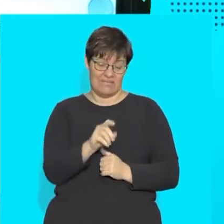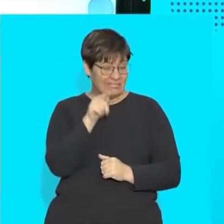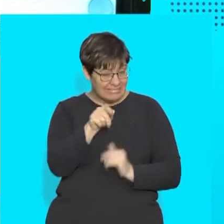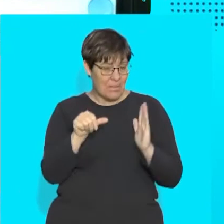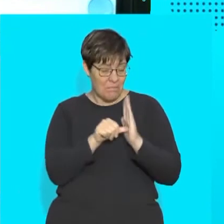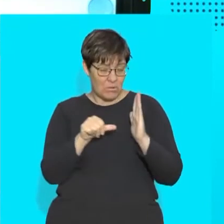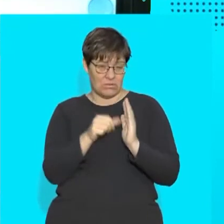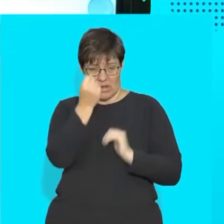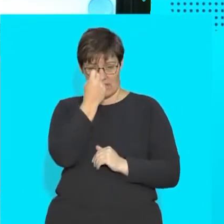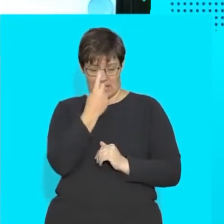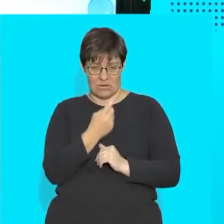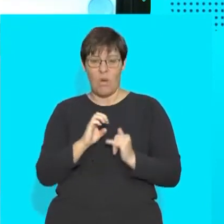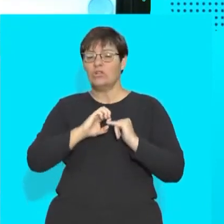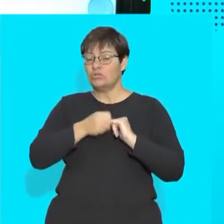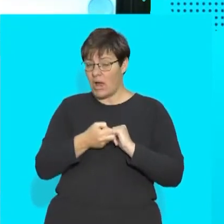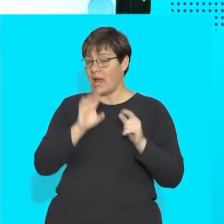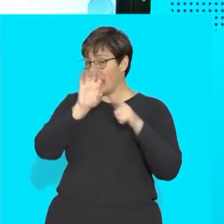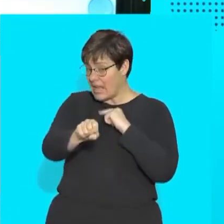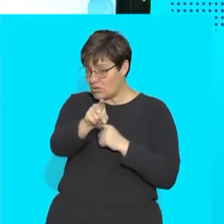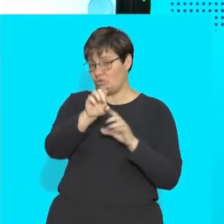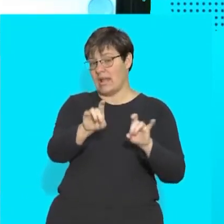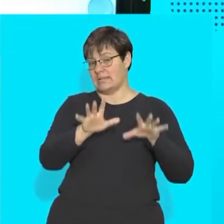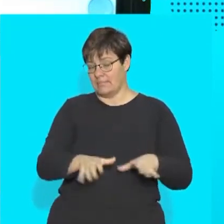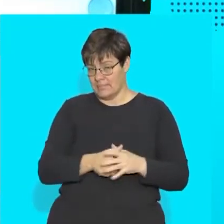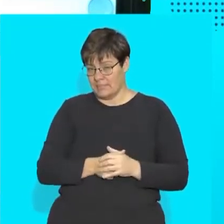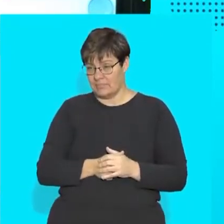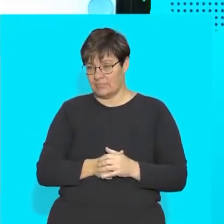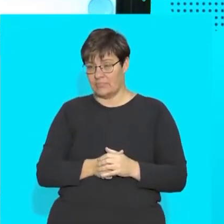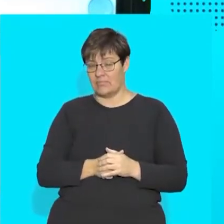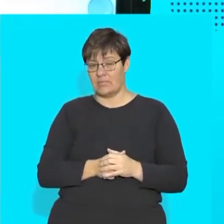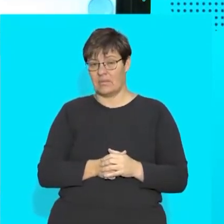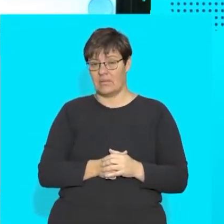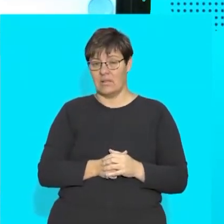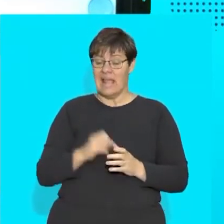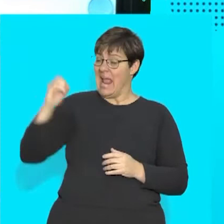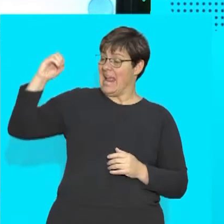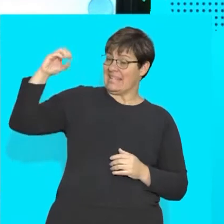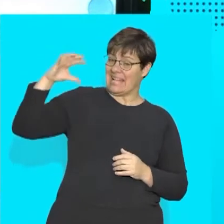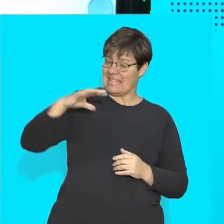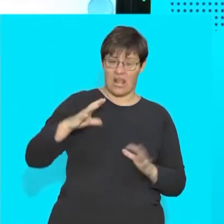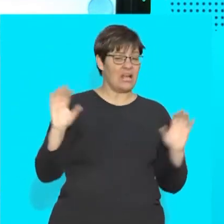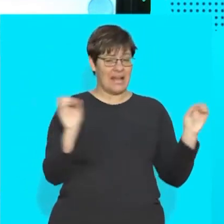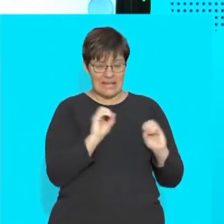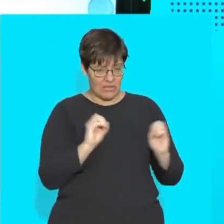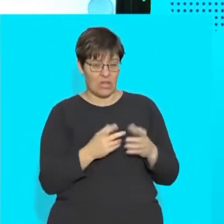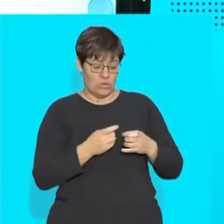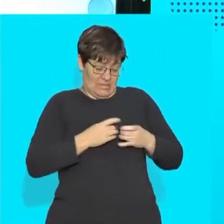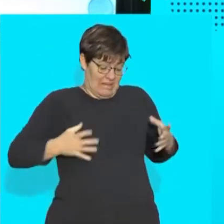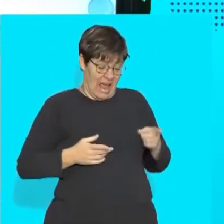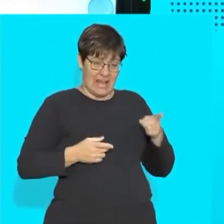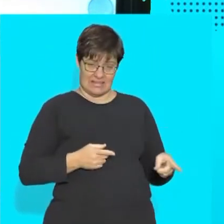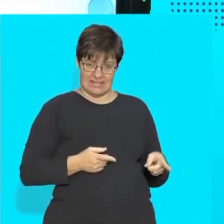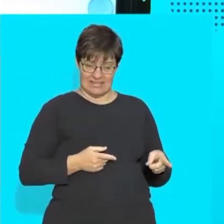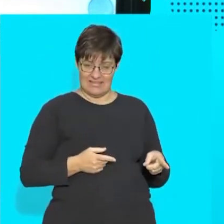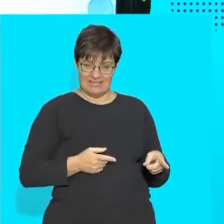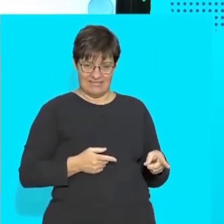very important to get because they're going to try to trick you with that, okay? The intensity has got nothing to do with starting